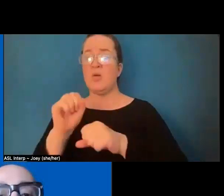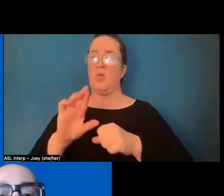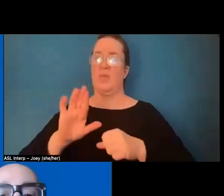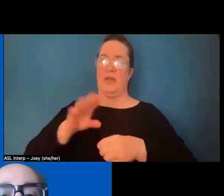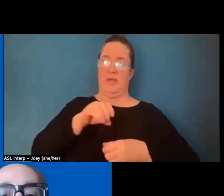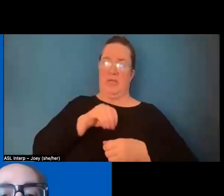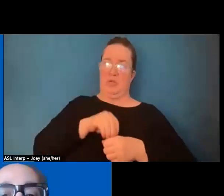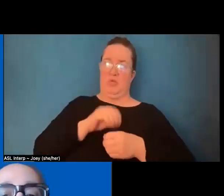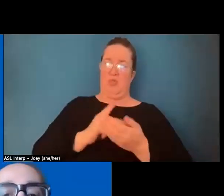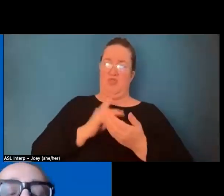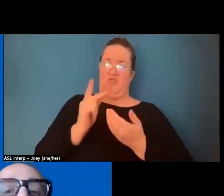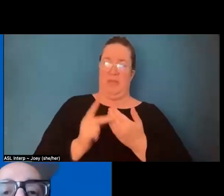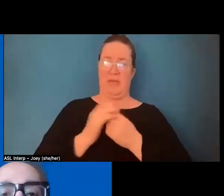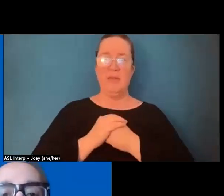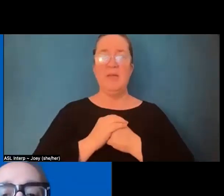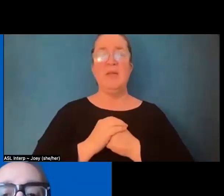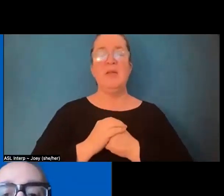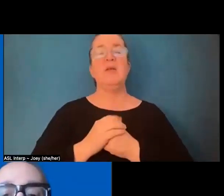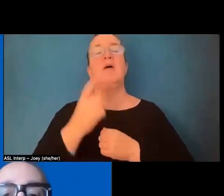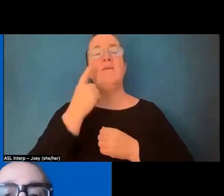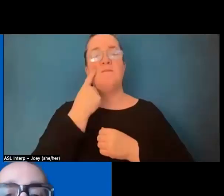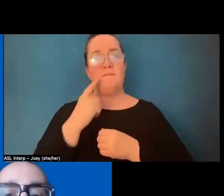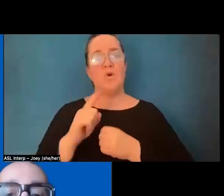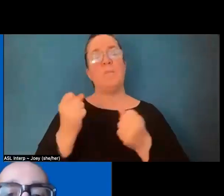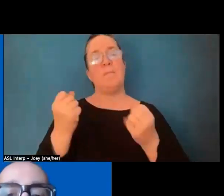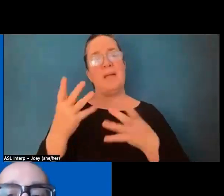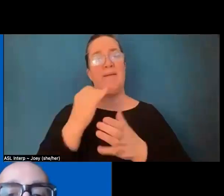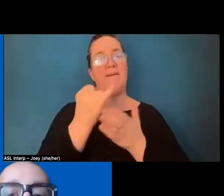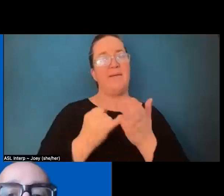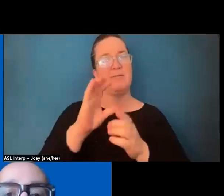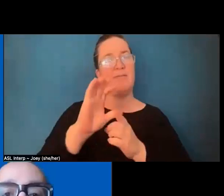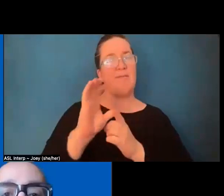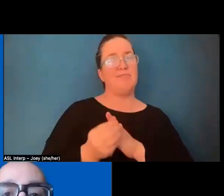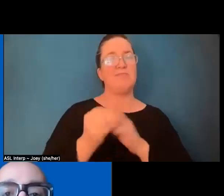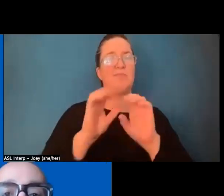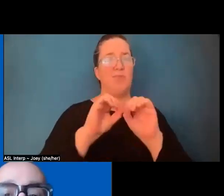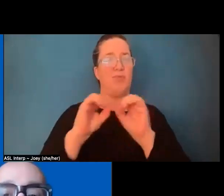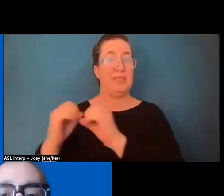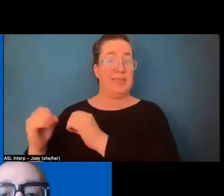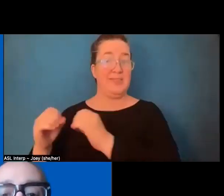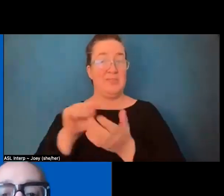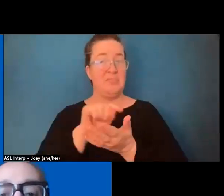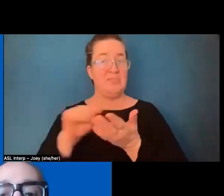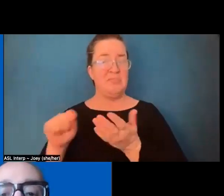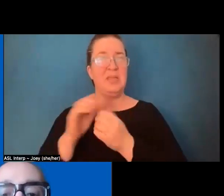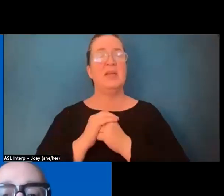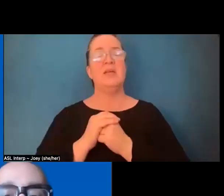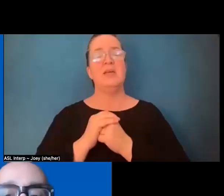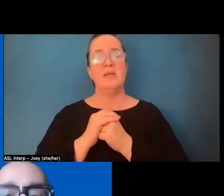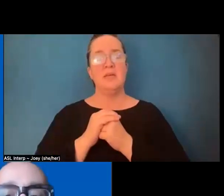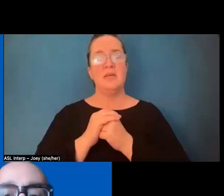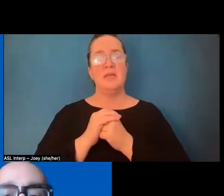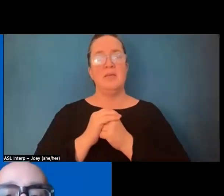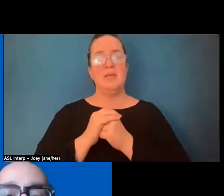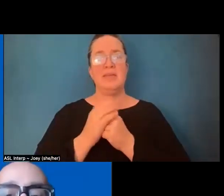for many arts and cultural organizations, it's easy to want to define this type